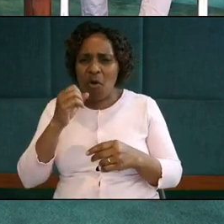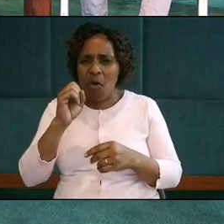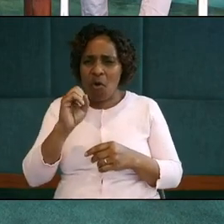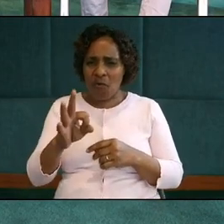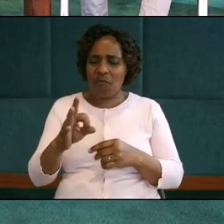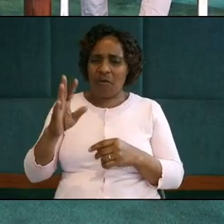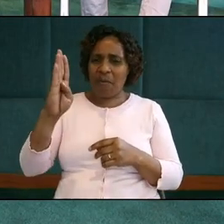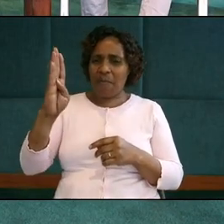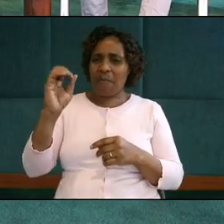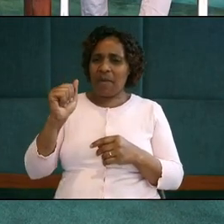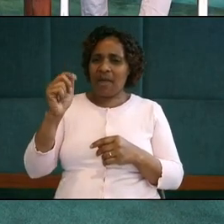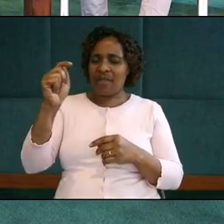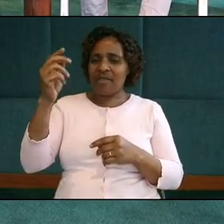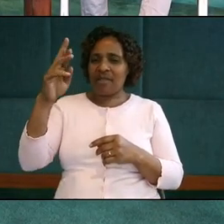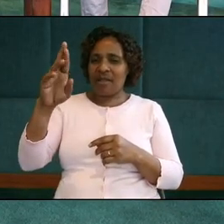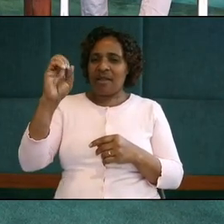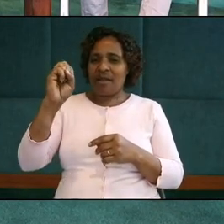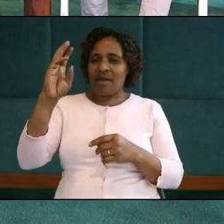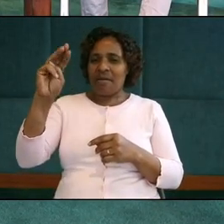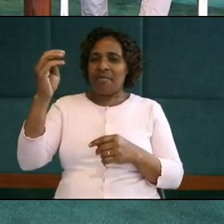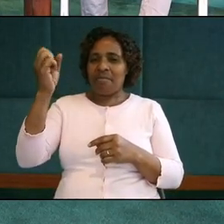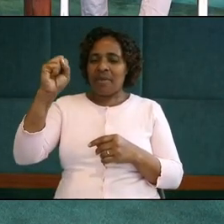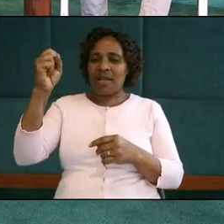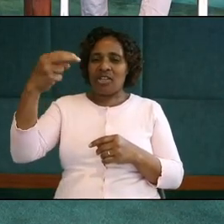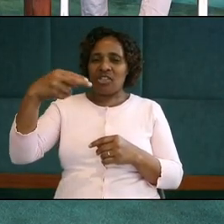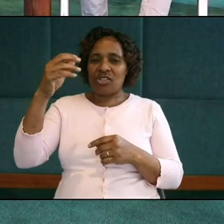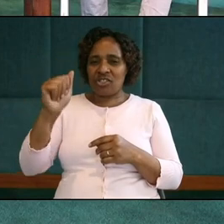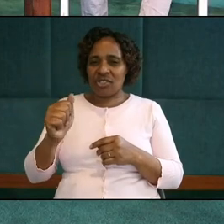Shemesh that you actually told us. Oh, and